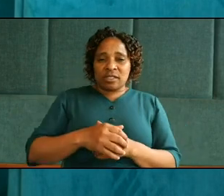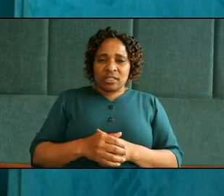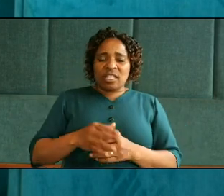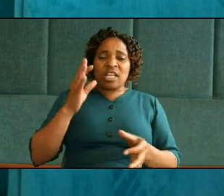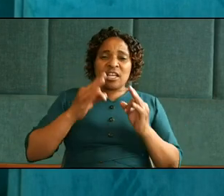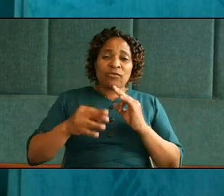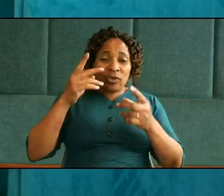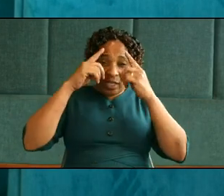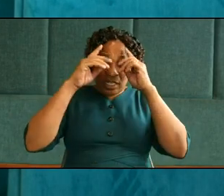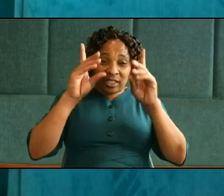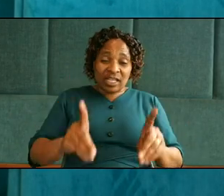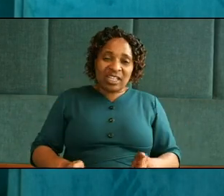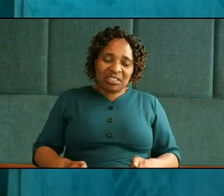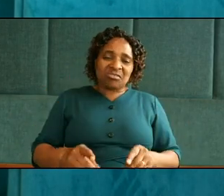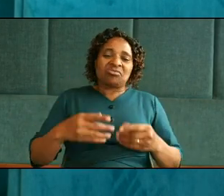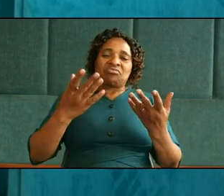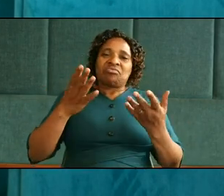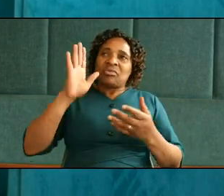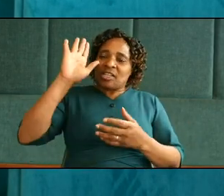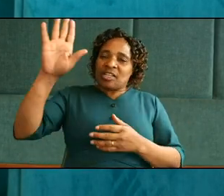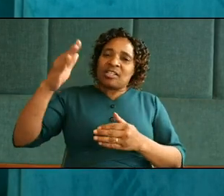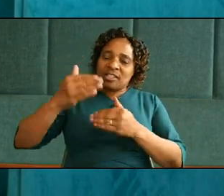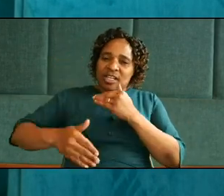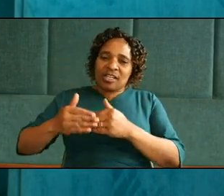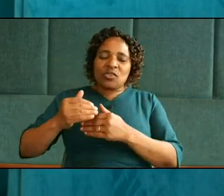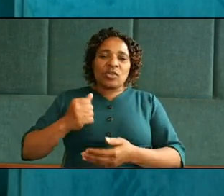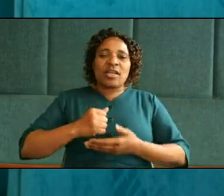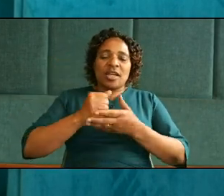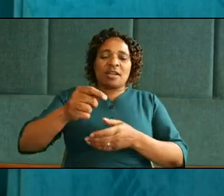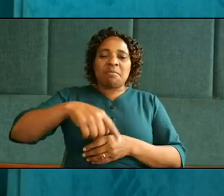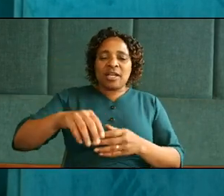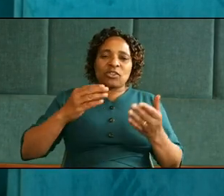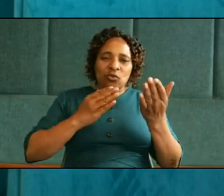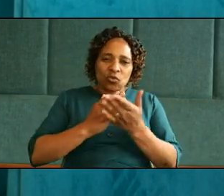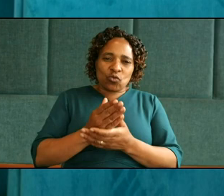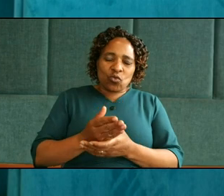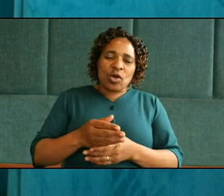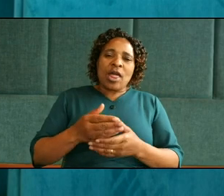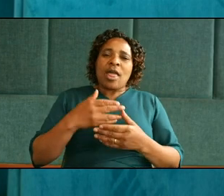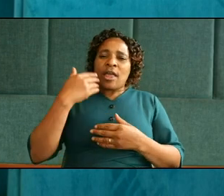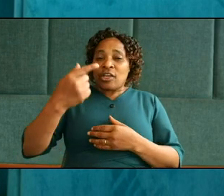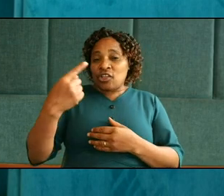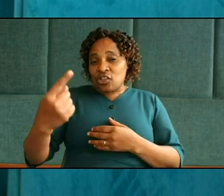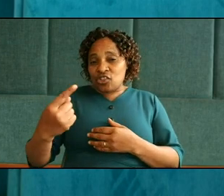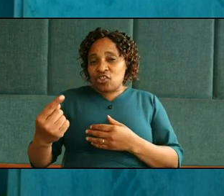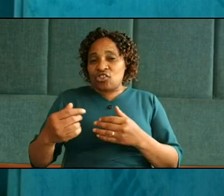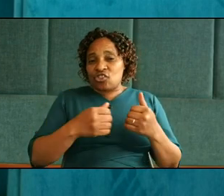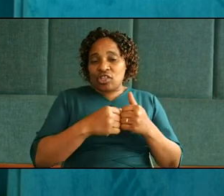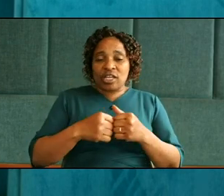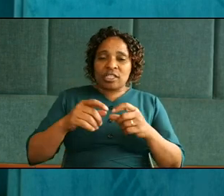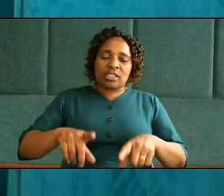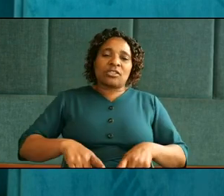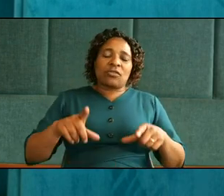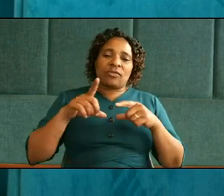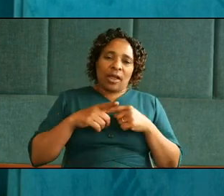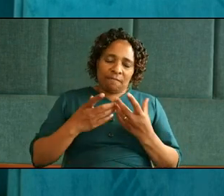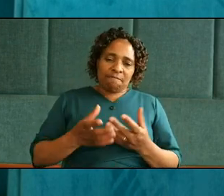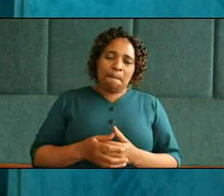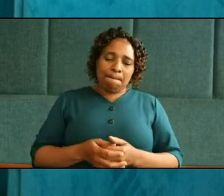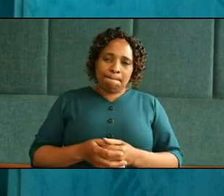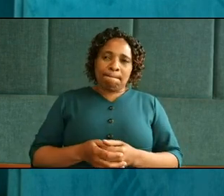we decide to be on his side, he will help us through every challenge in this life.